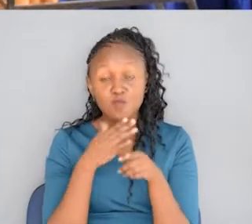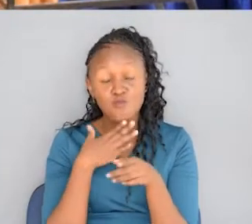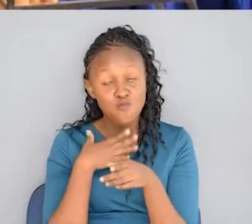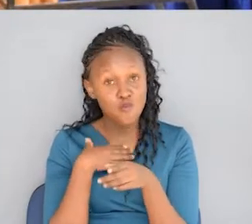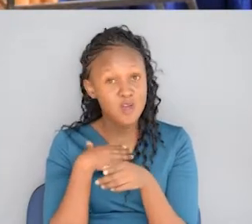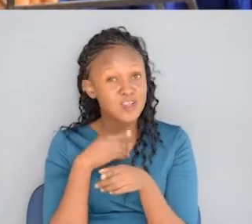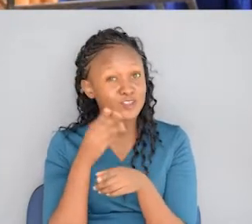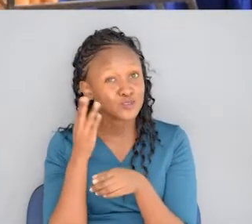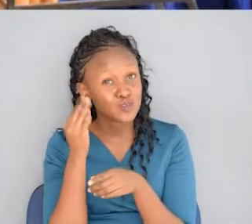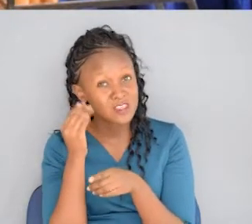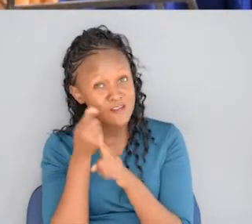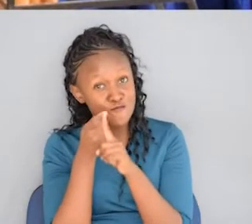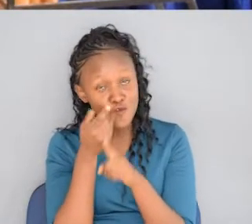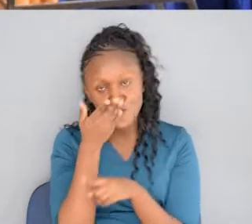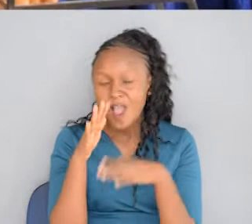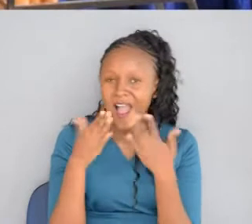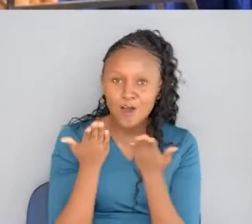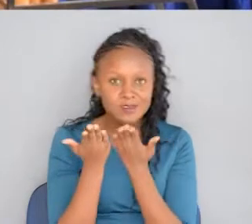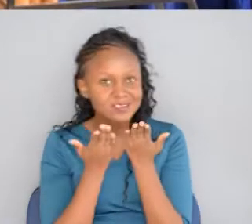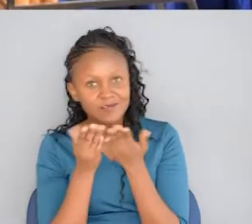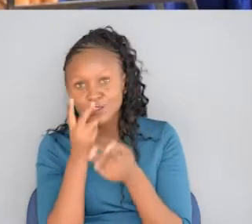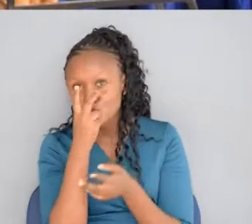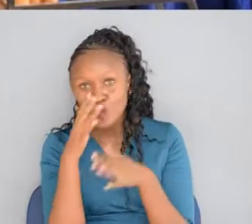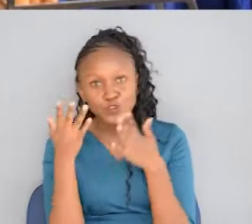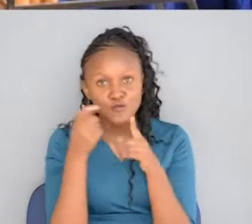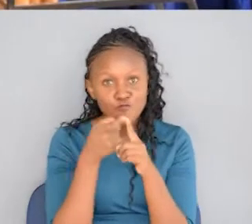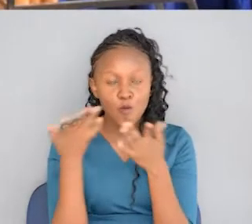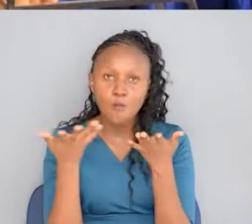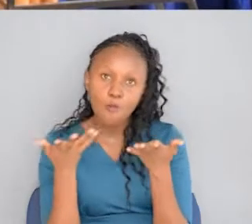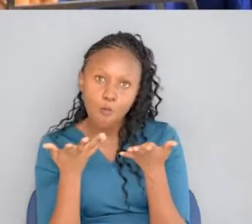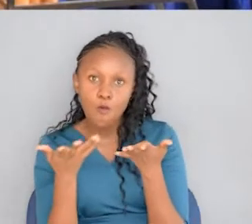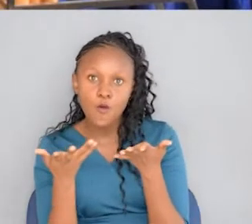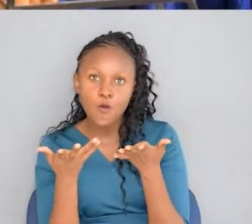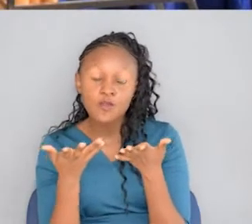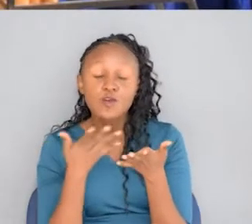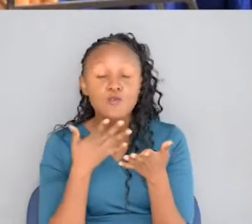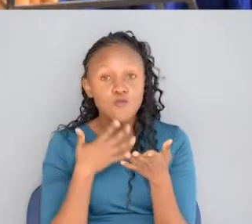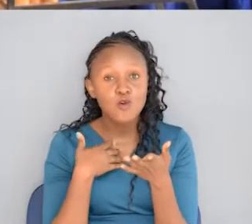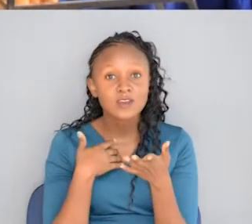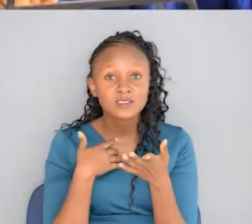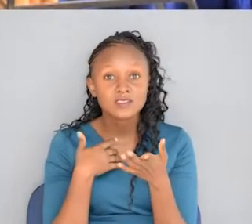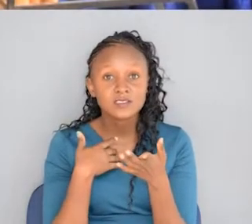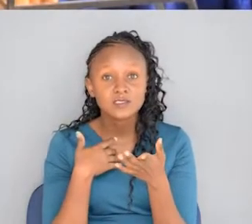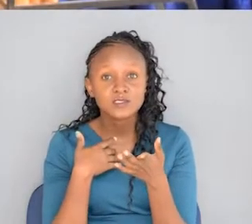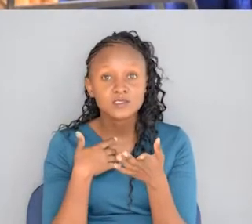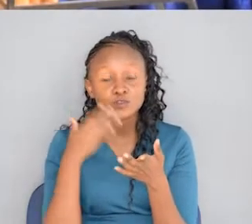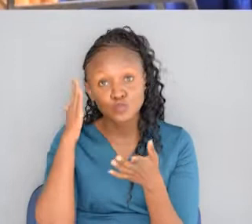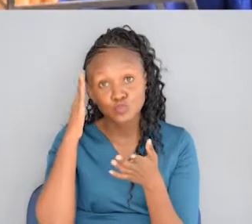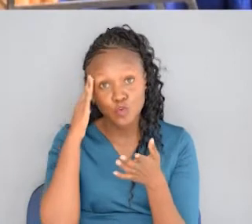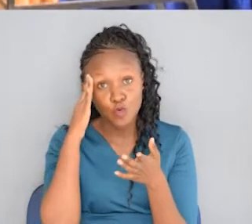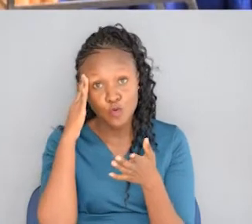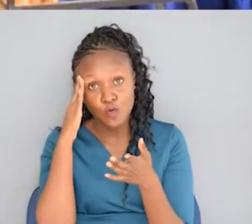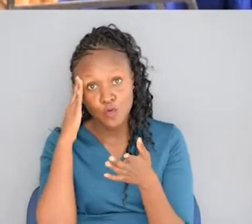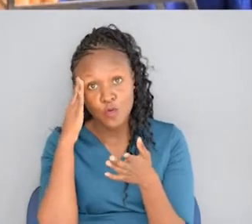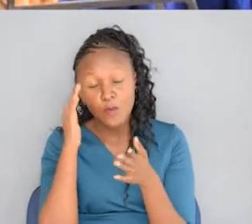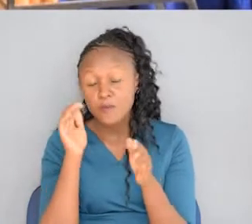been, where you have been watching us from. And we also like to see your comments about this service and to know if it's helping you from